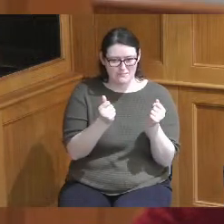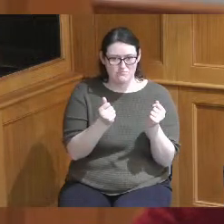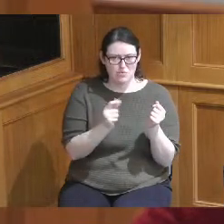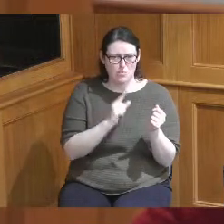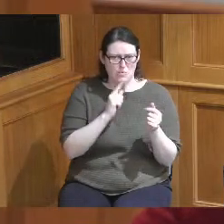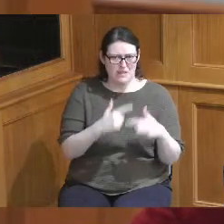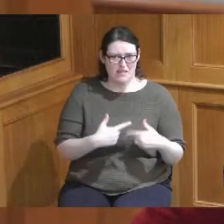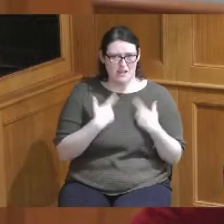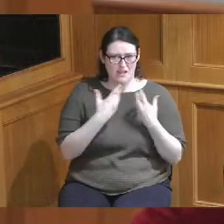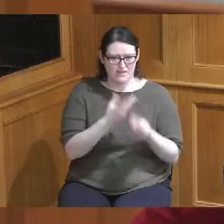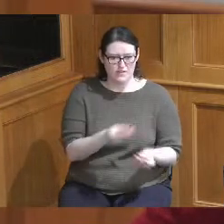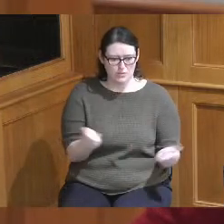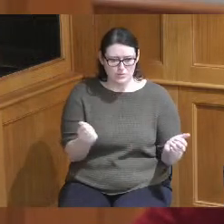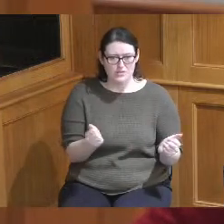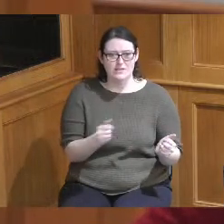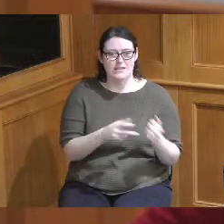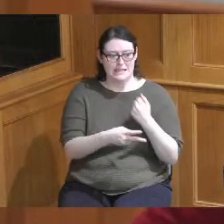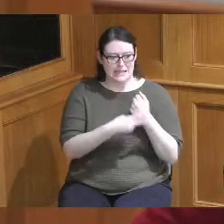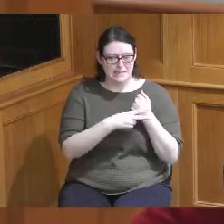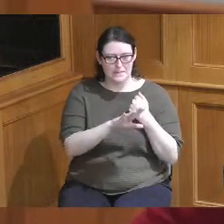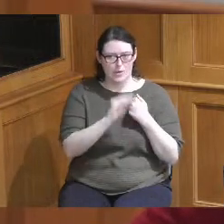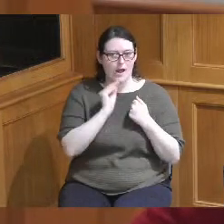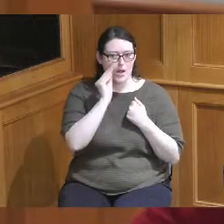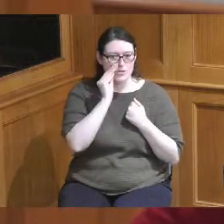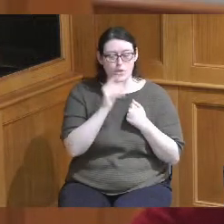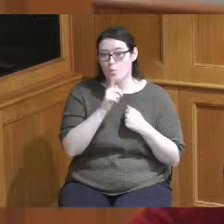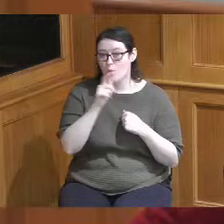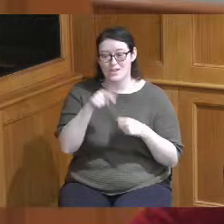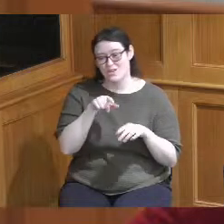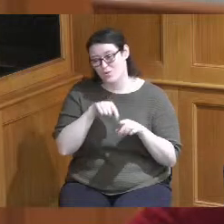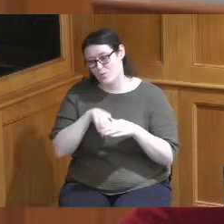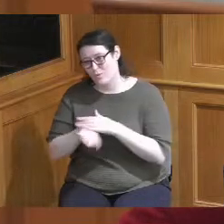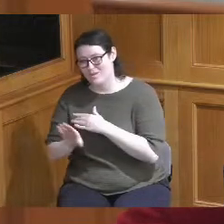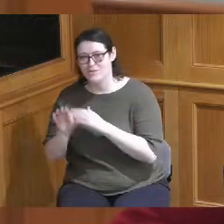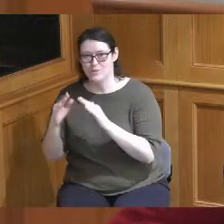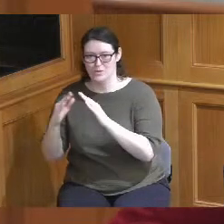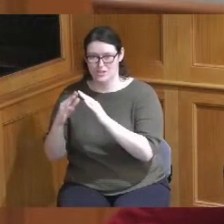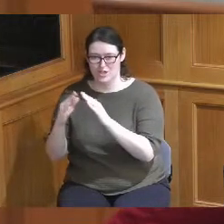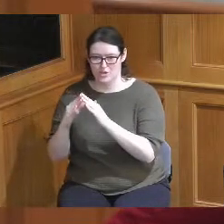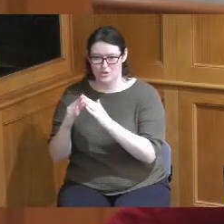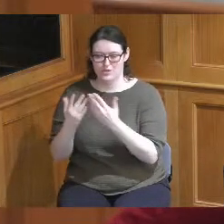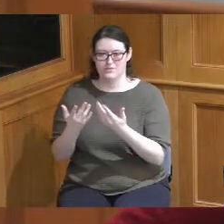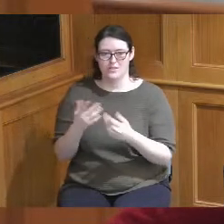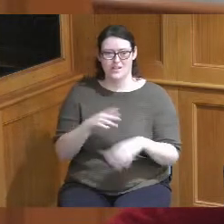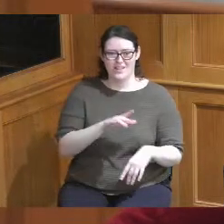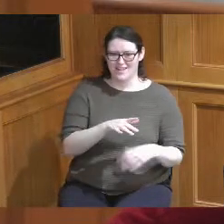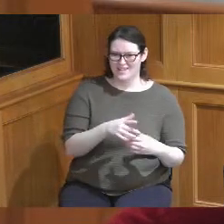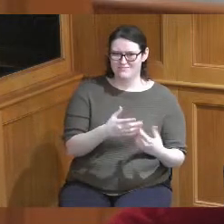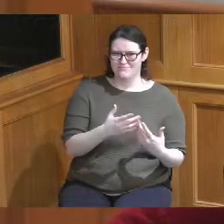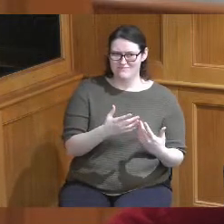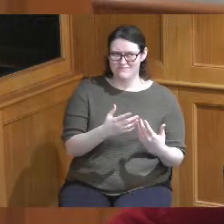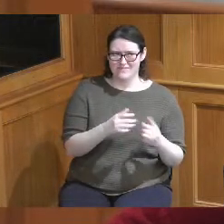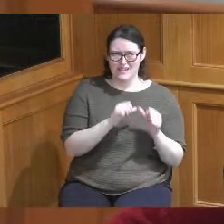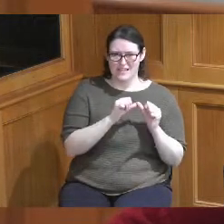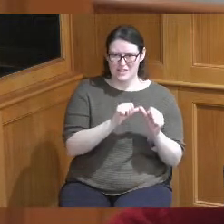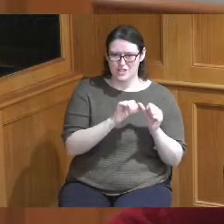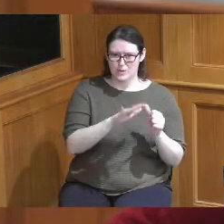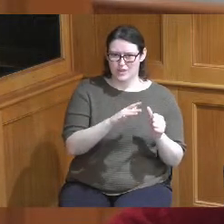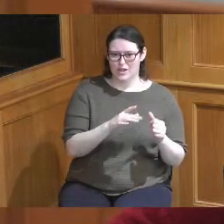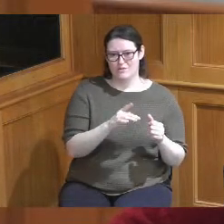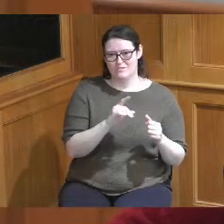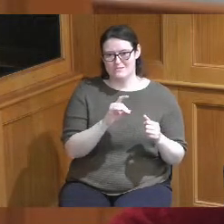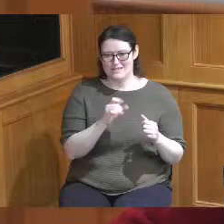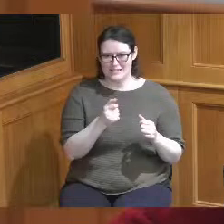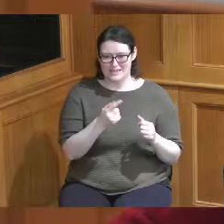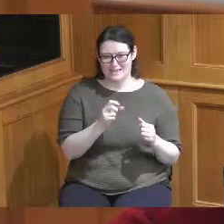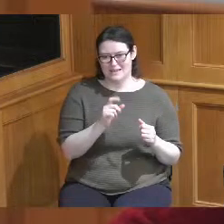them housed and avoid shelter entry altogether. This not only preserves the dignity and stability of those at risk, but also